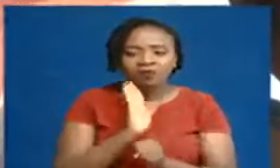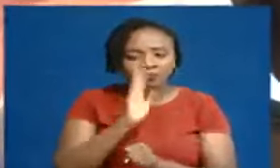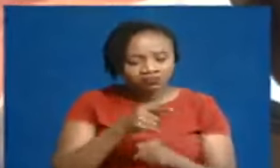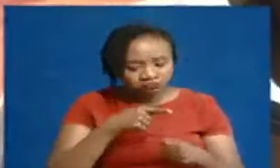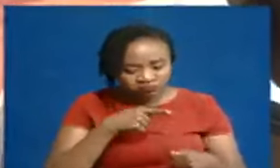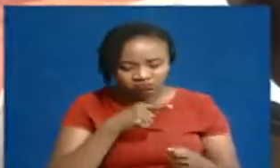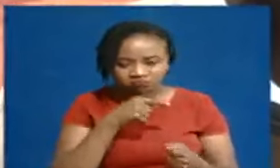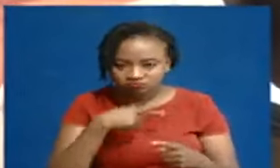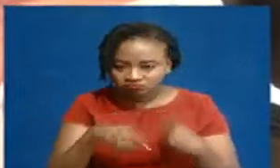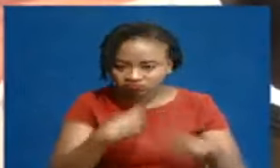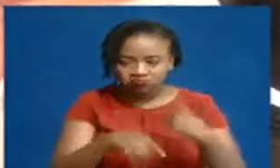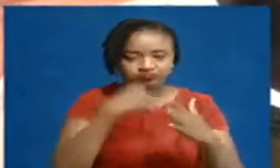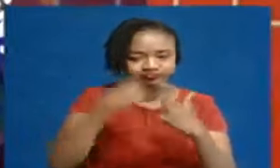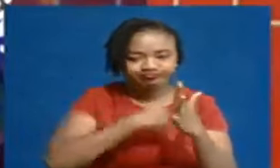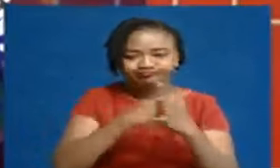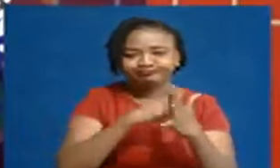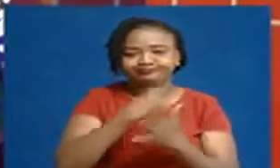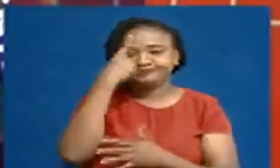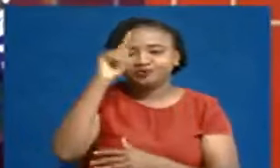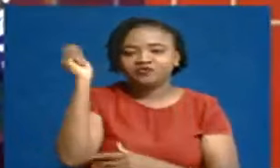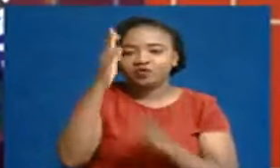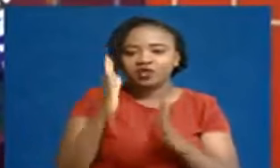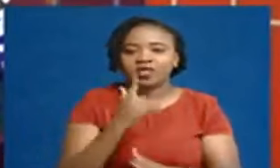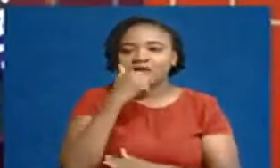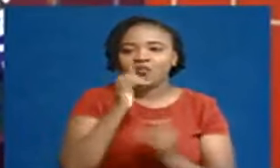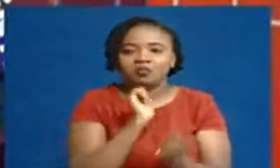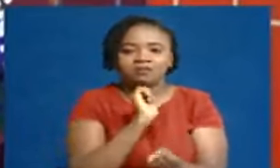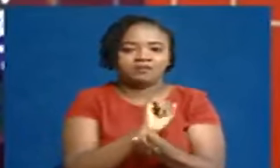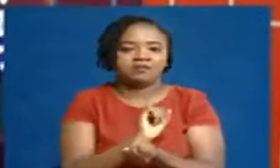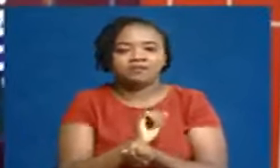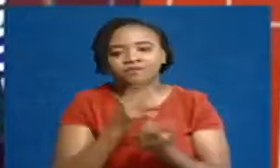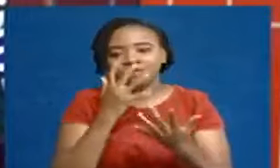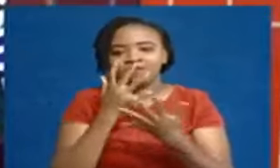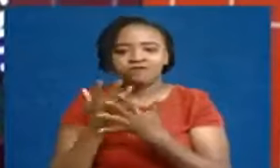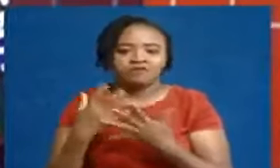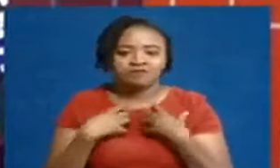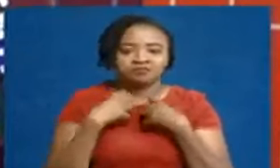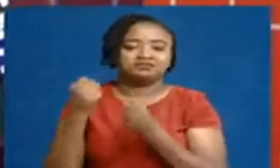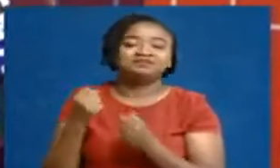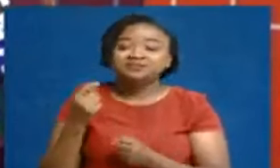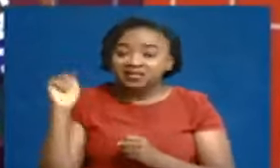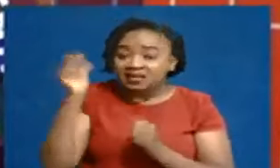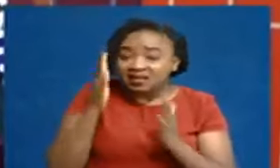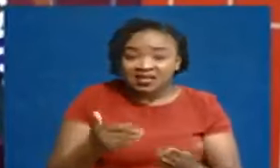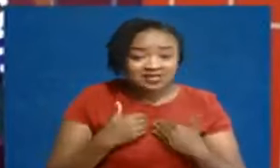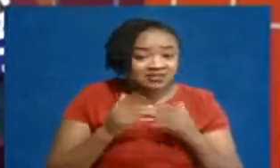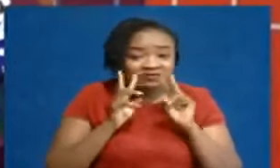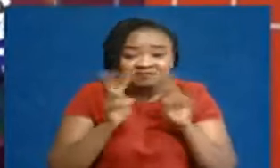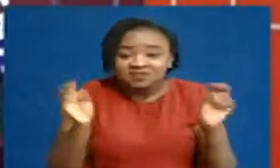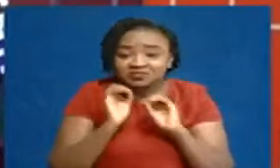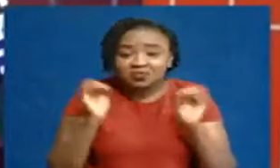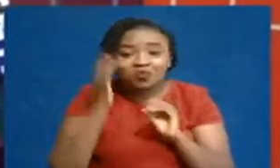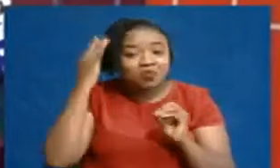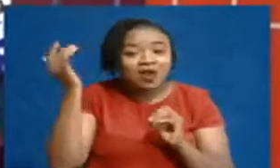of innocent Kenyans in court. Hakuna Mkenya akona amani because ajua atanyakuliwa usiku wa manane